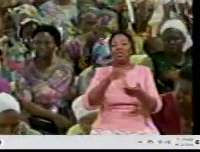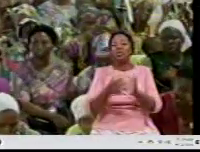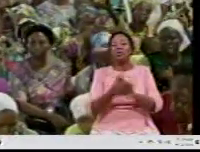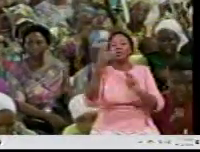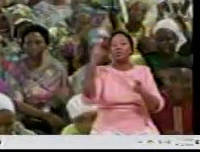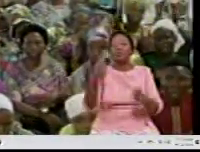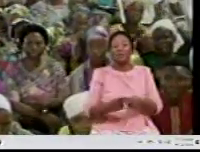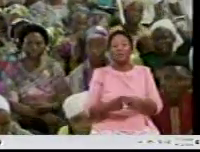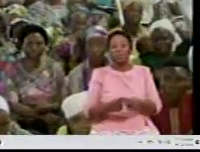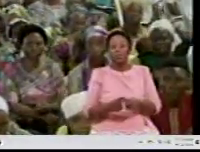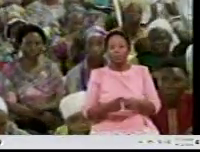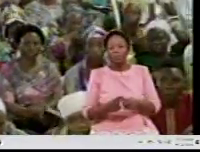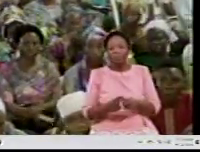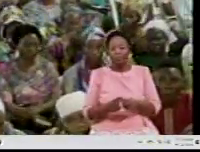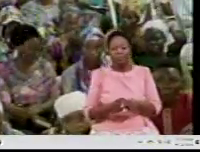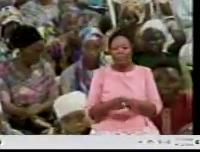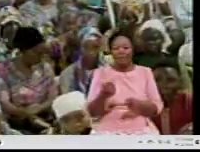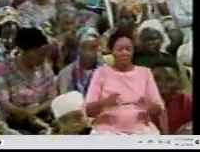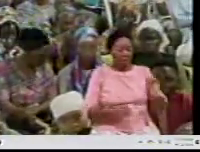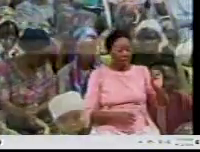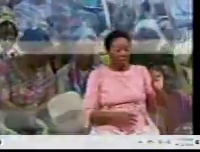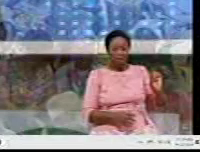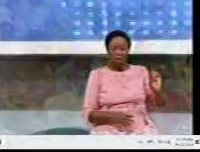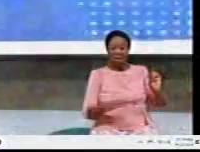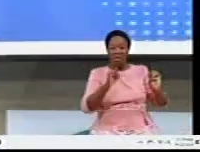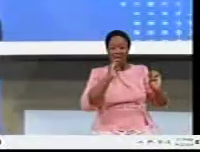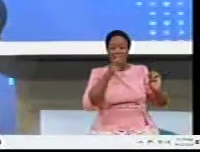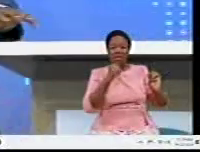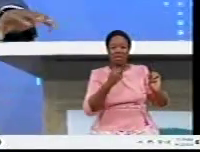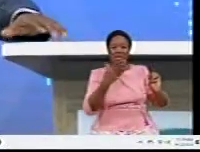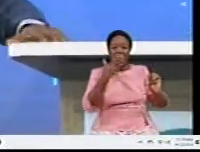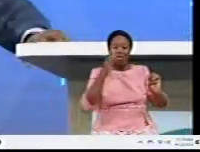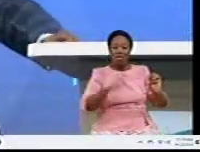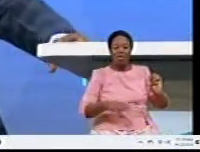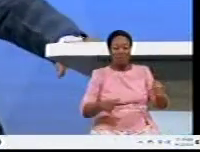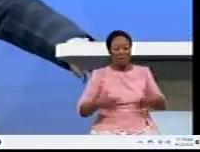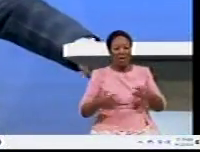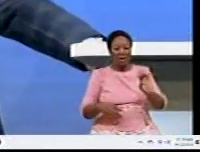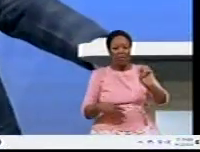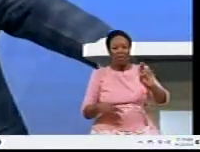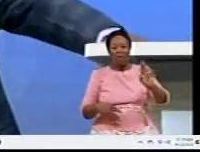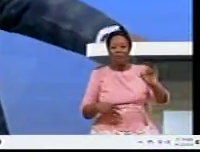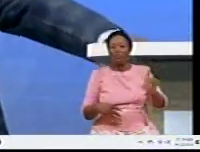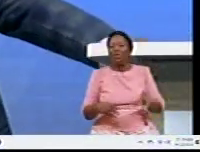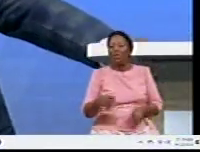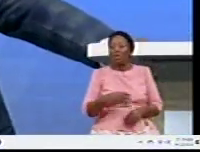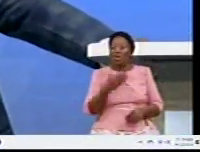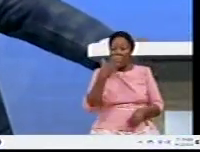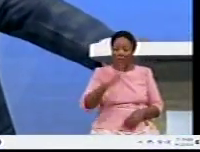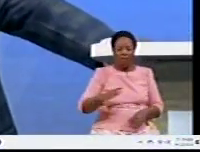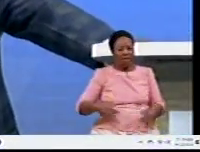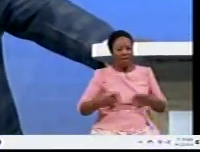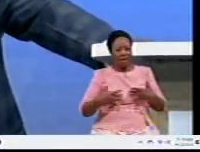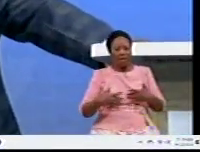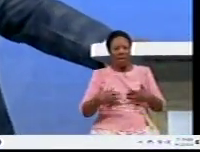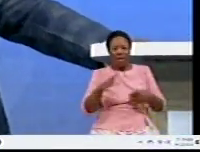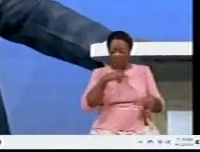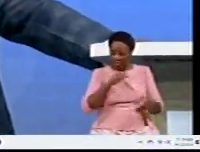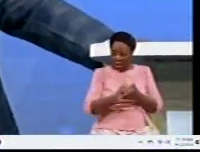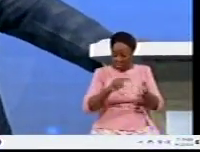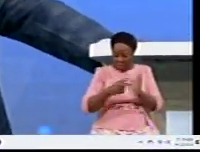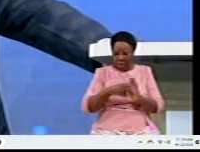name. That E is the evil life. E, evil, is next door to